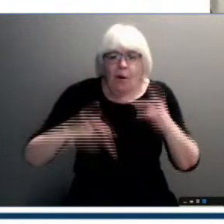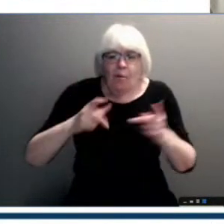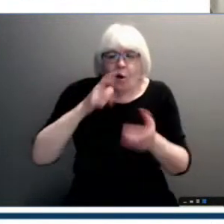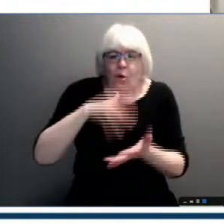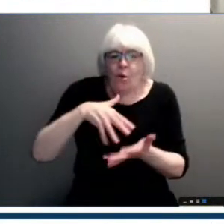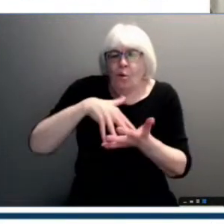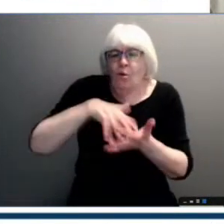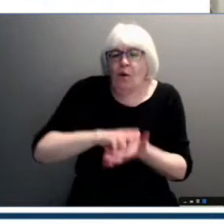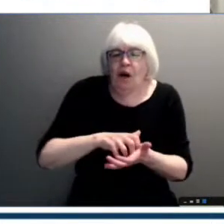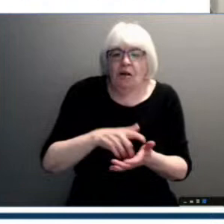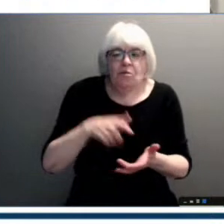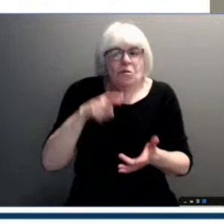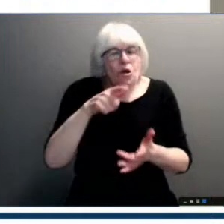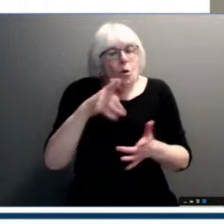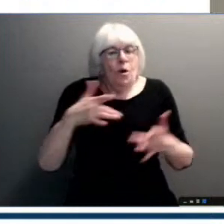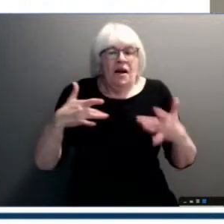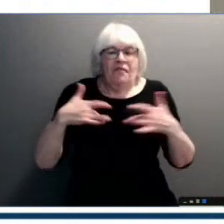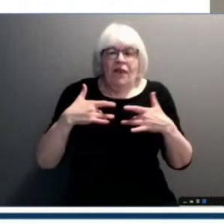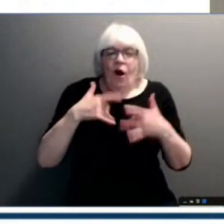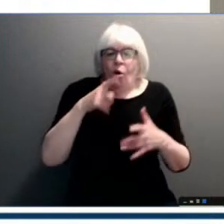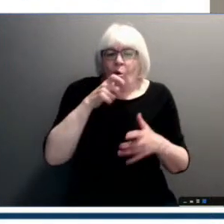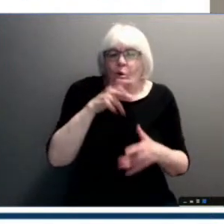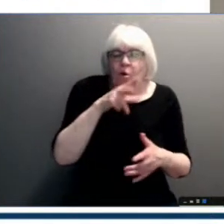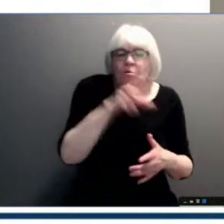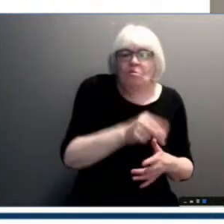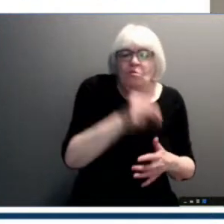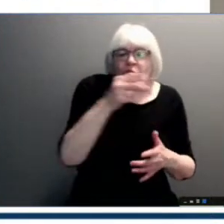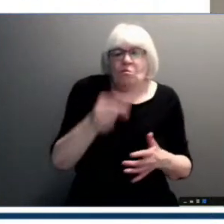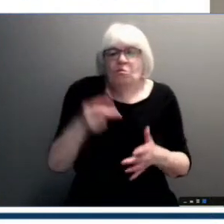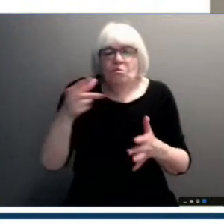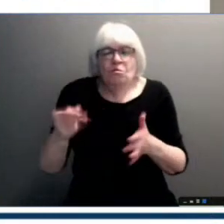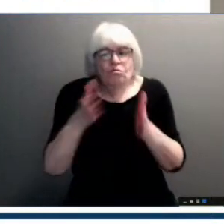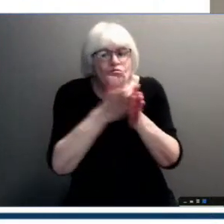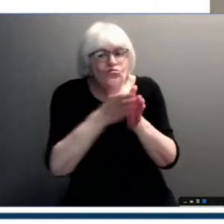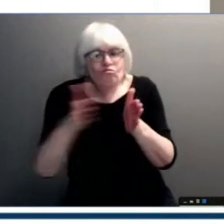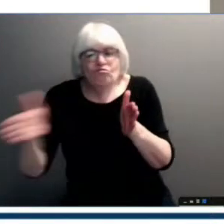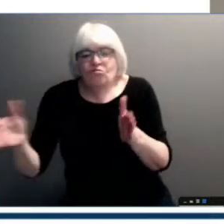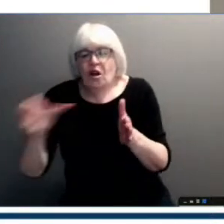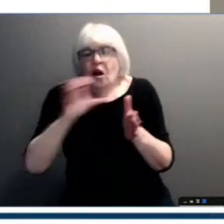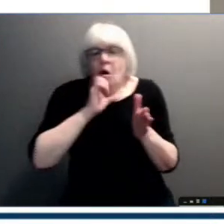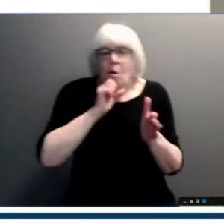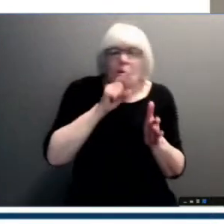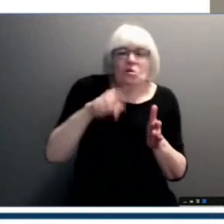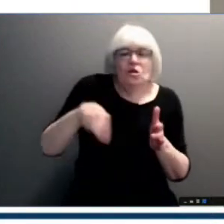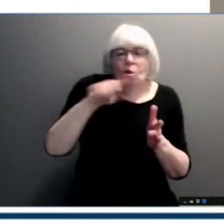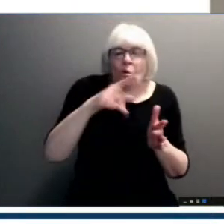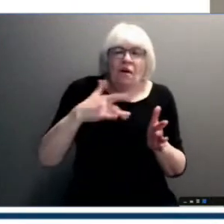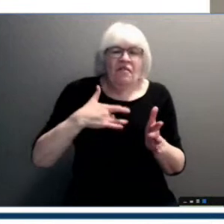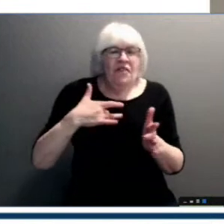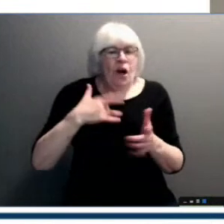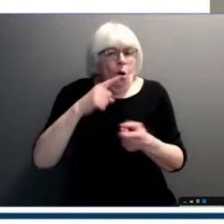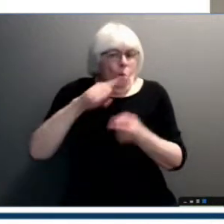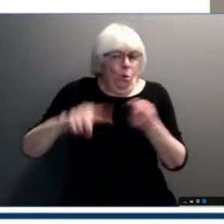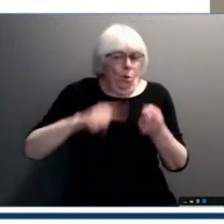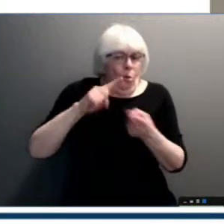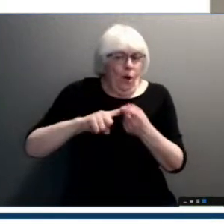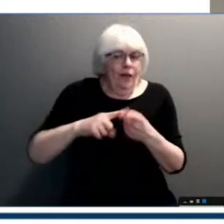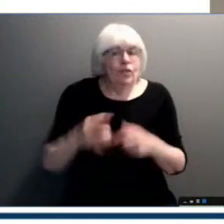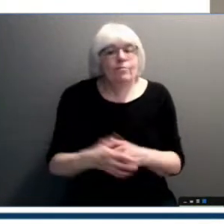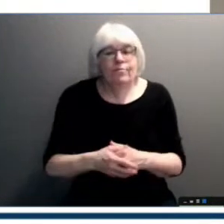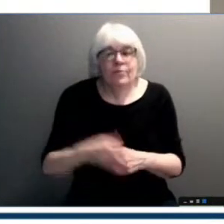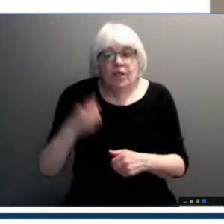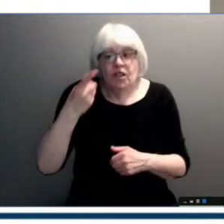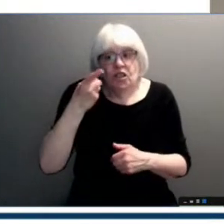Omicron. So as I said, we expect based on both capacity and supply that early to mid-January will be of those 50